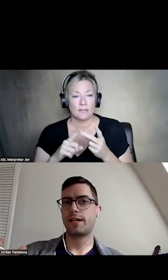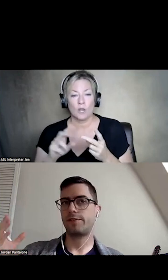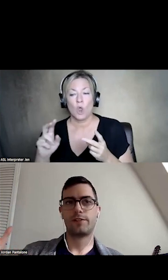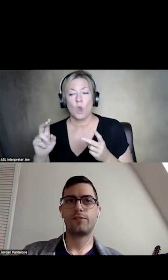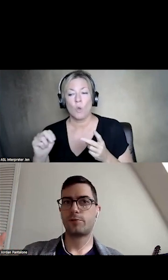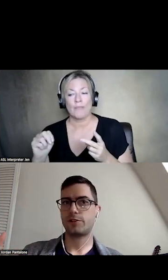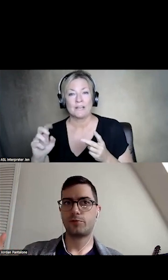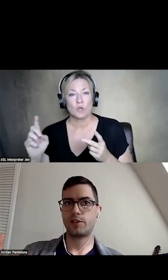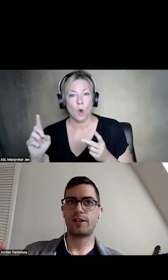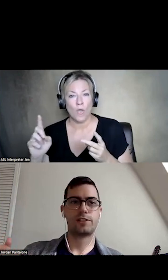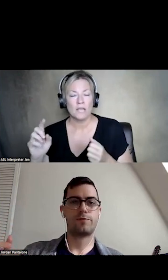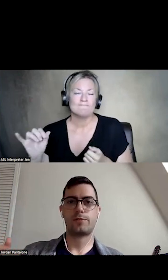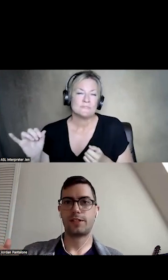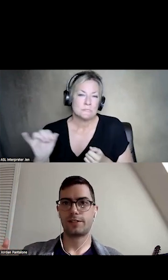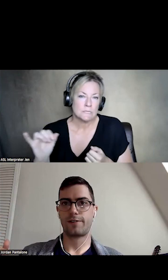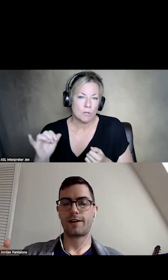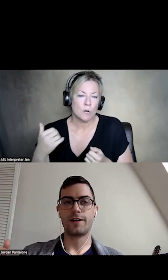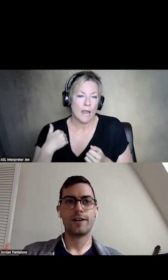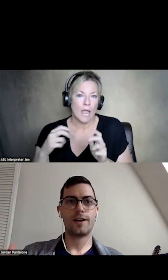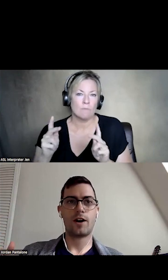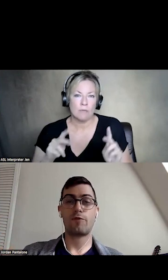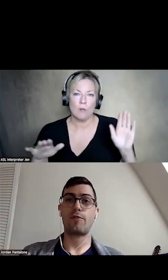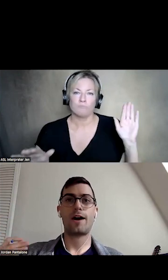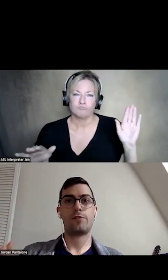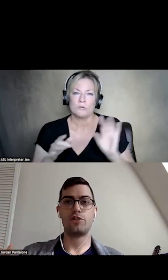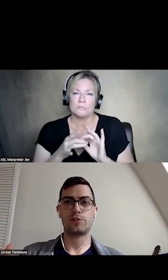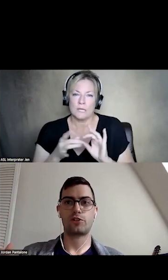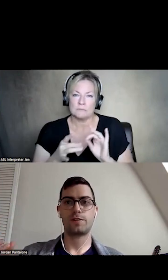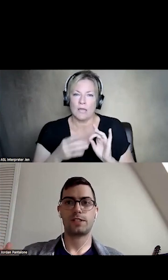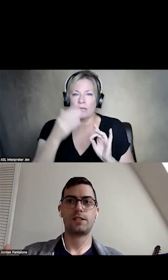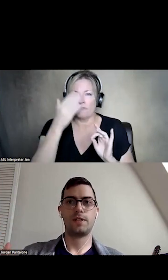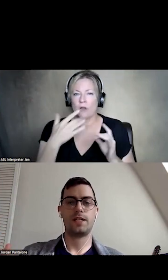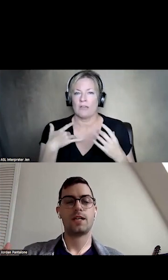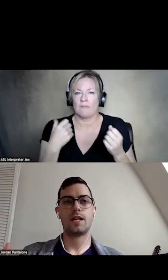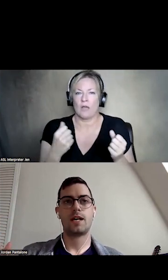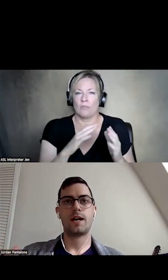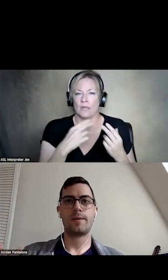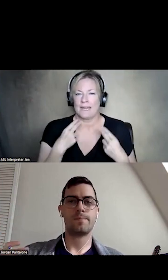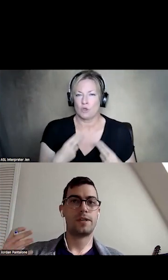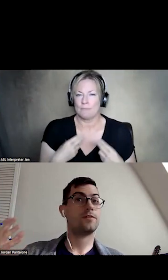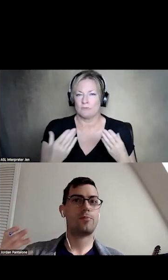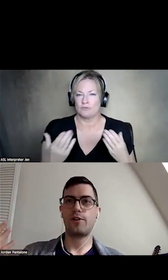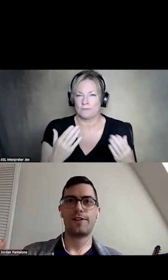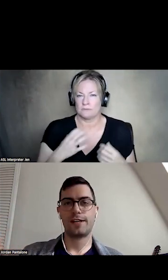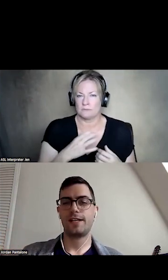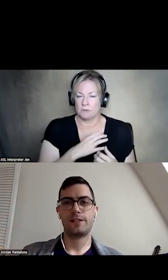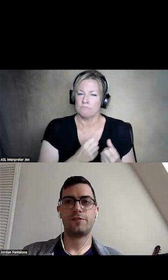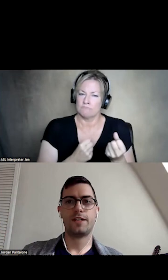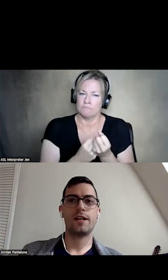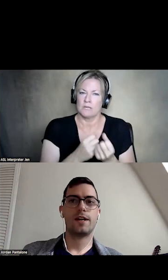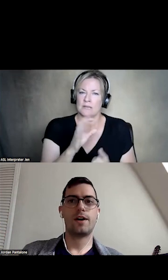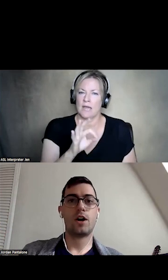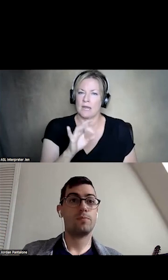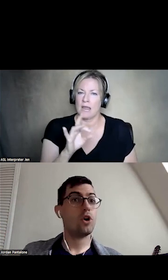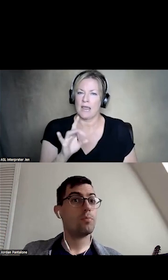Dakota, kind of a similar situation, had some folks testify before the Health and Human Services Committee in support of a 988